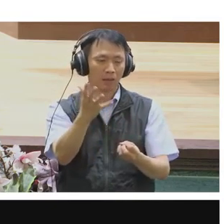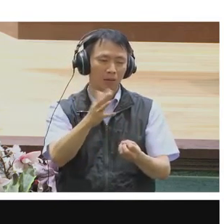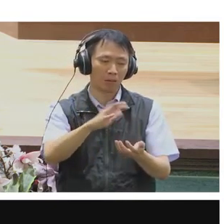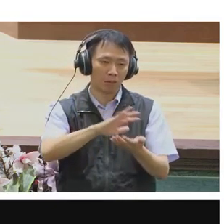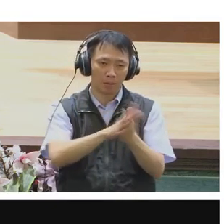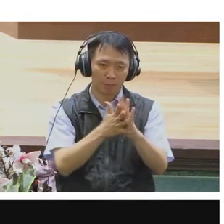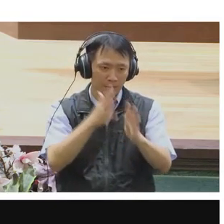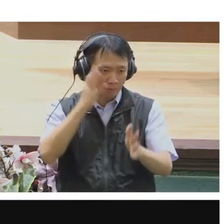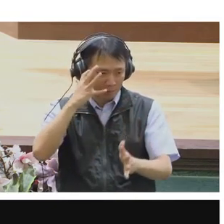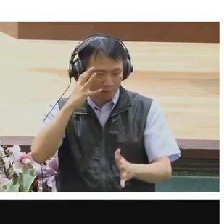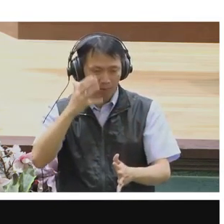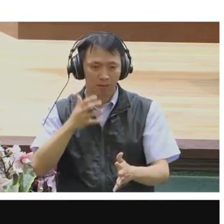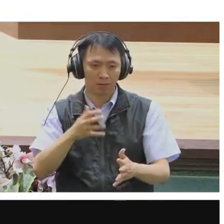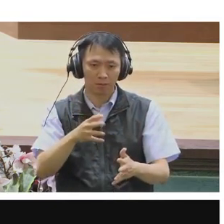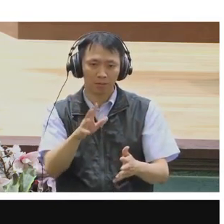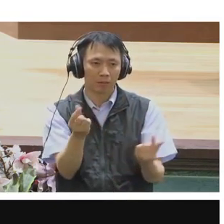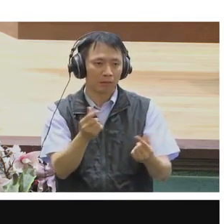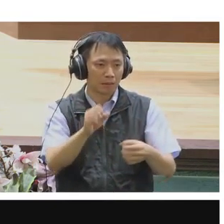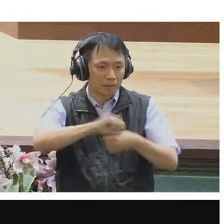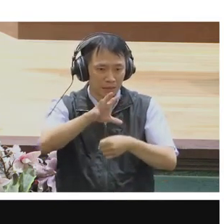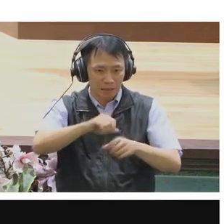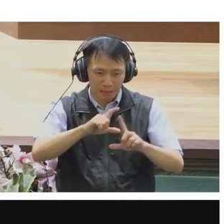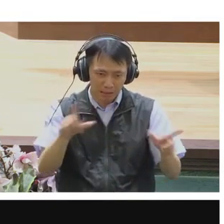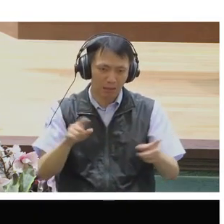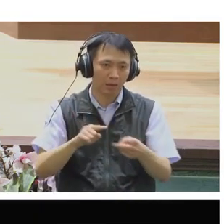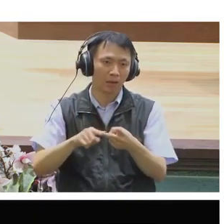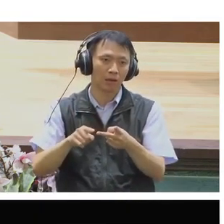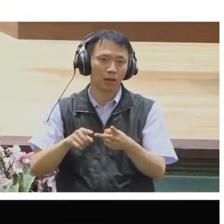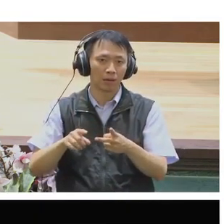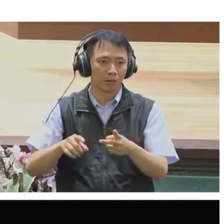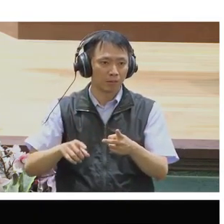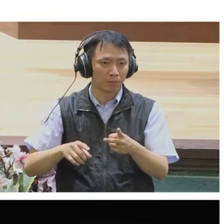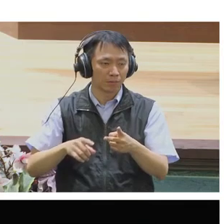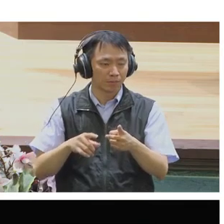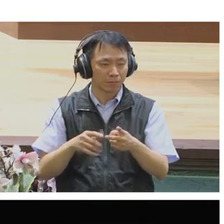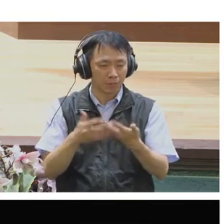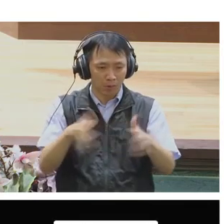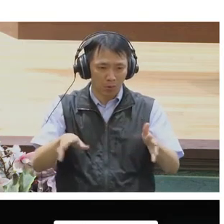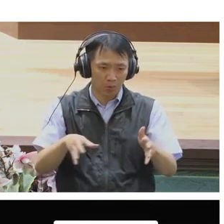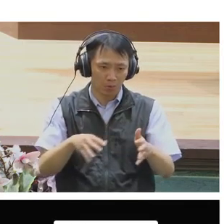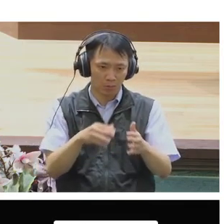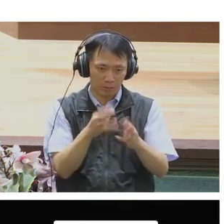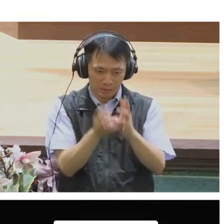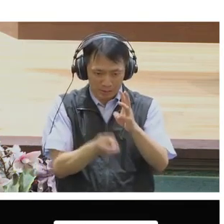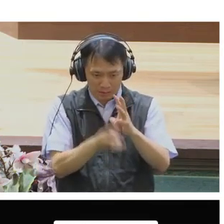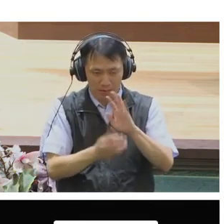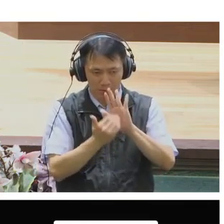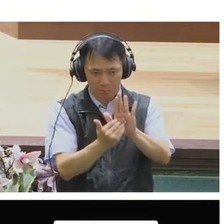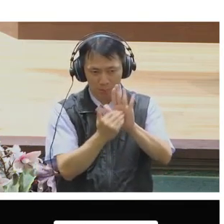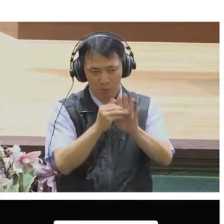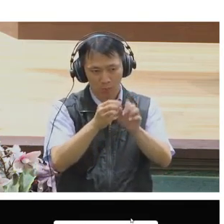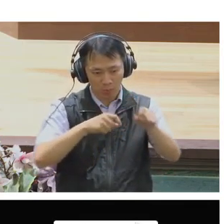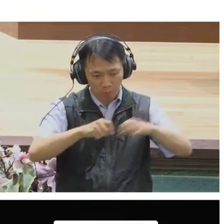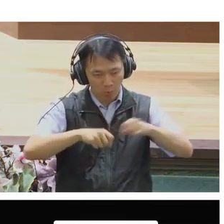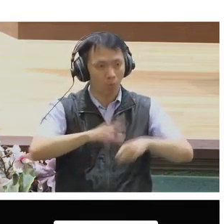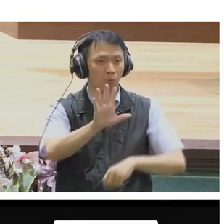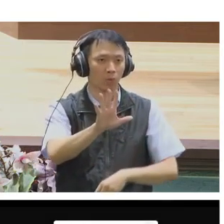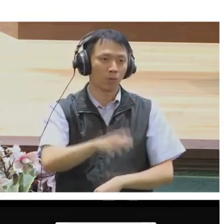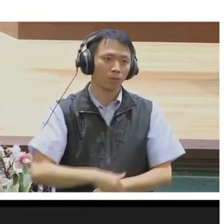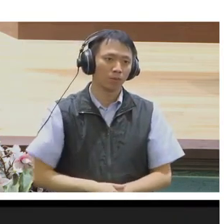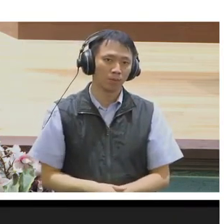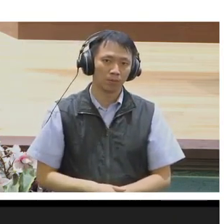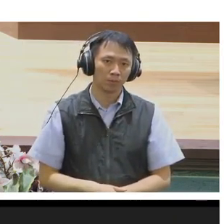and Canada, who had these very detailed roadmaps with, you know, multiple, it could have been as many as six different phases,